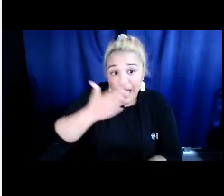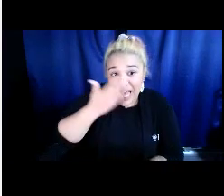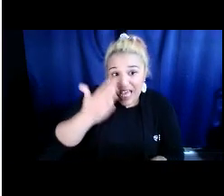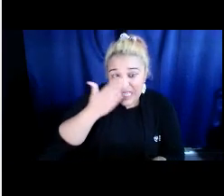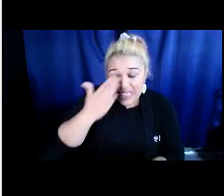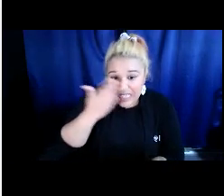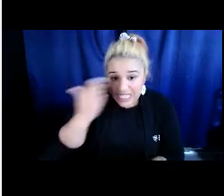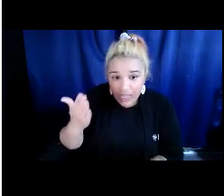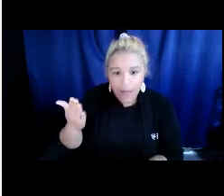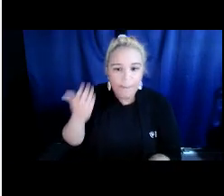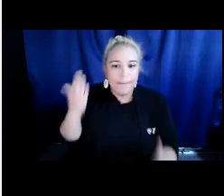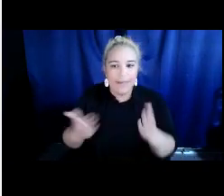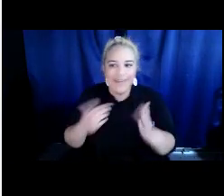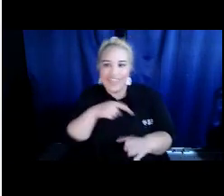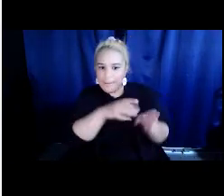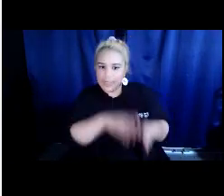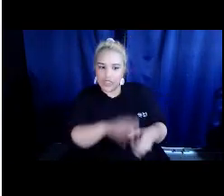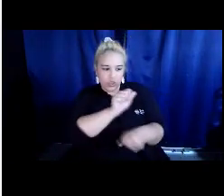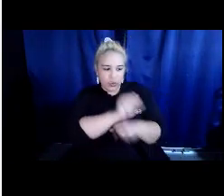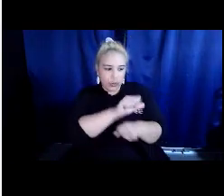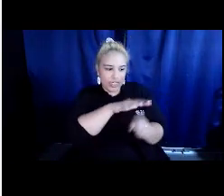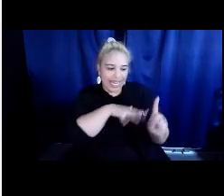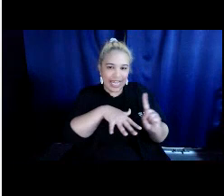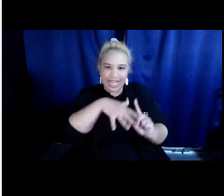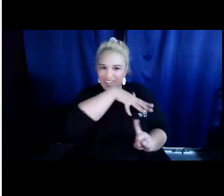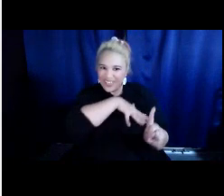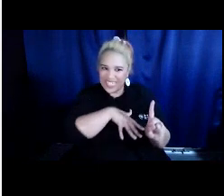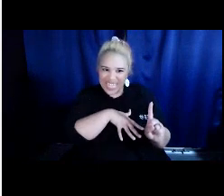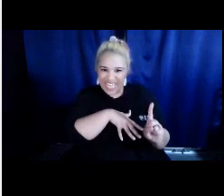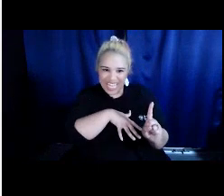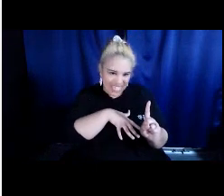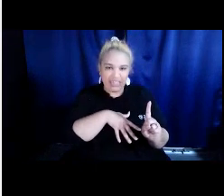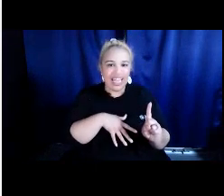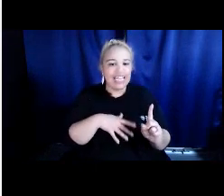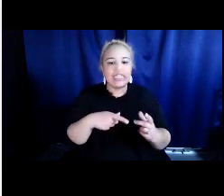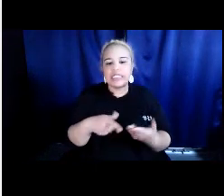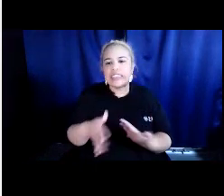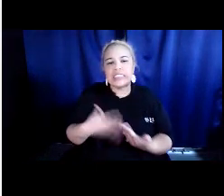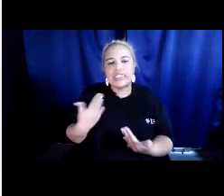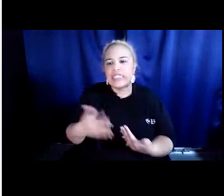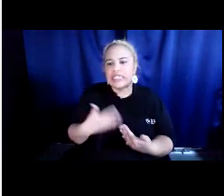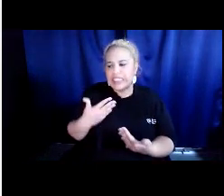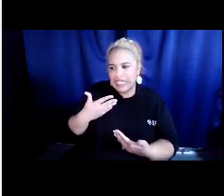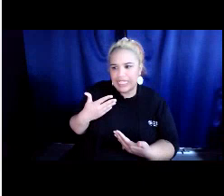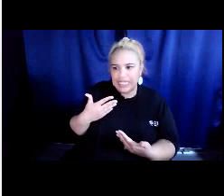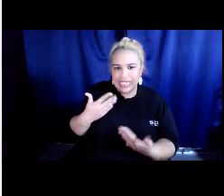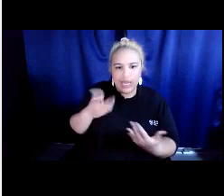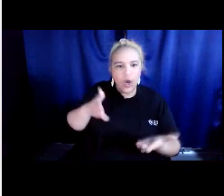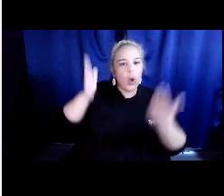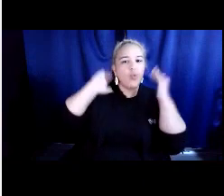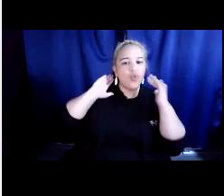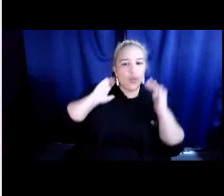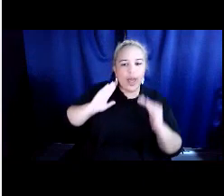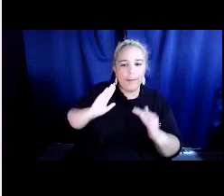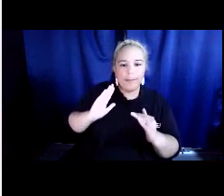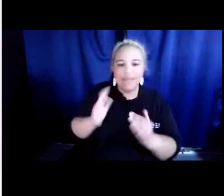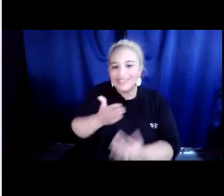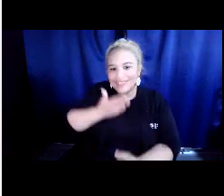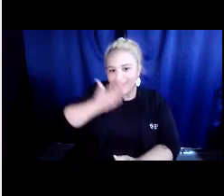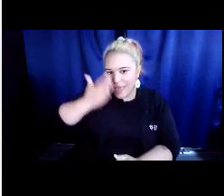an area away from the break room to avoid smells of coffee, lunches, and that dreaded burnt popcorn